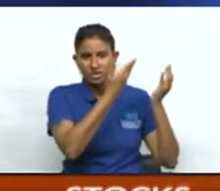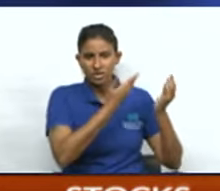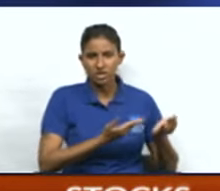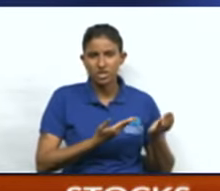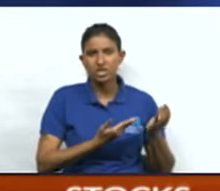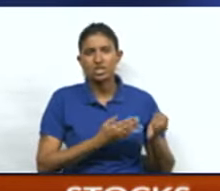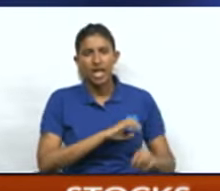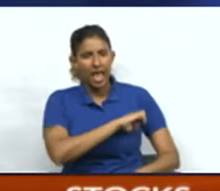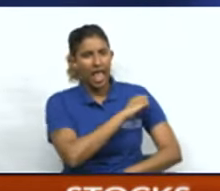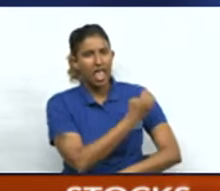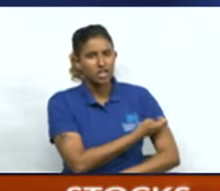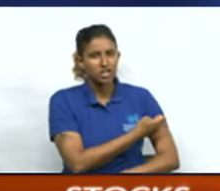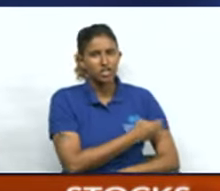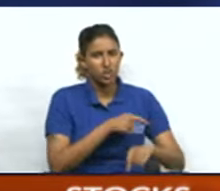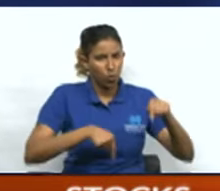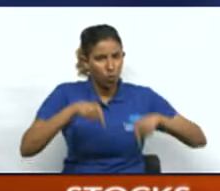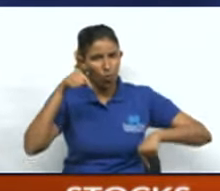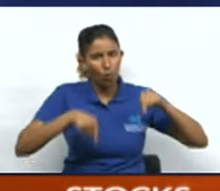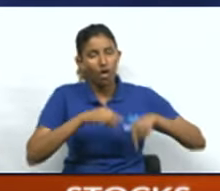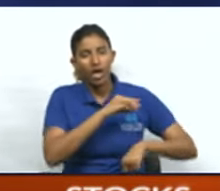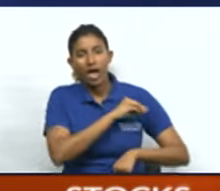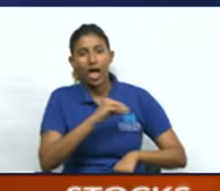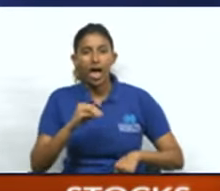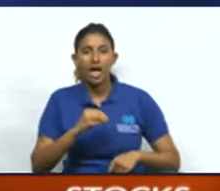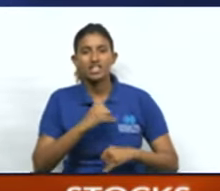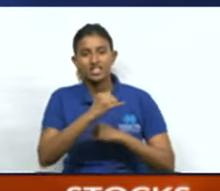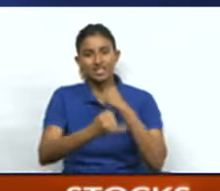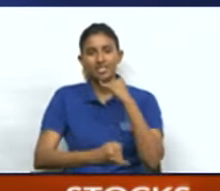energy and foreign exchange prices.